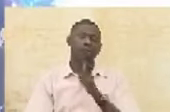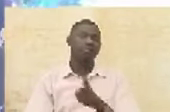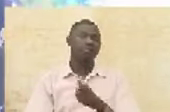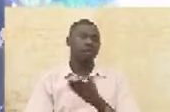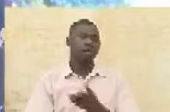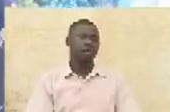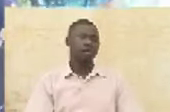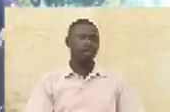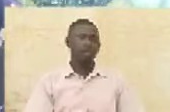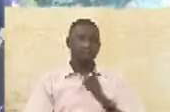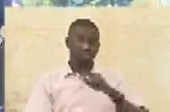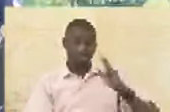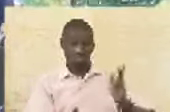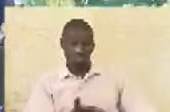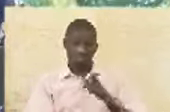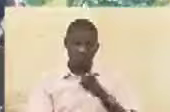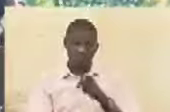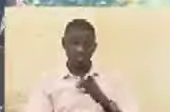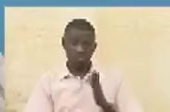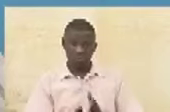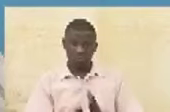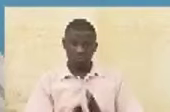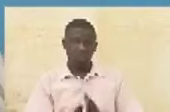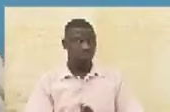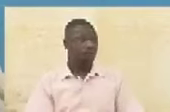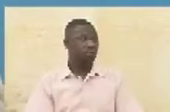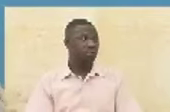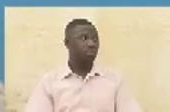you confirm this? Yeah, that's